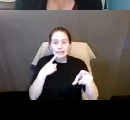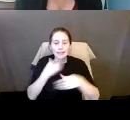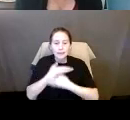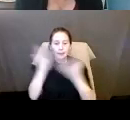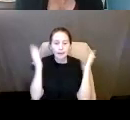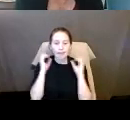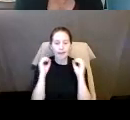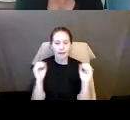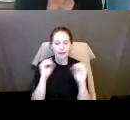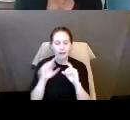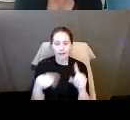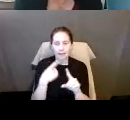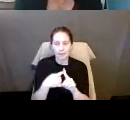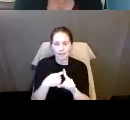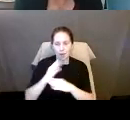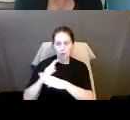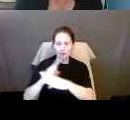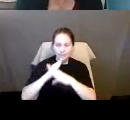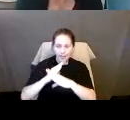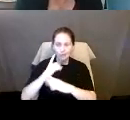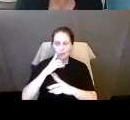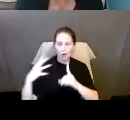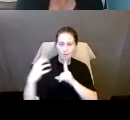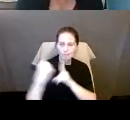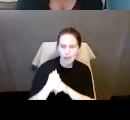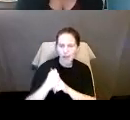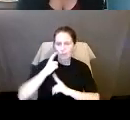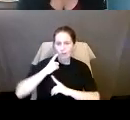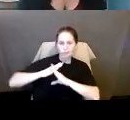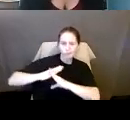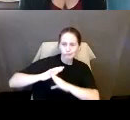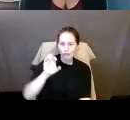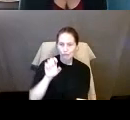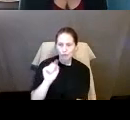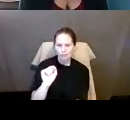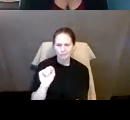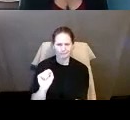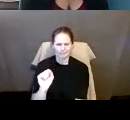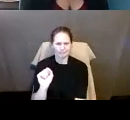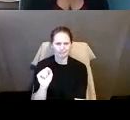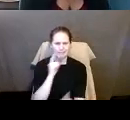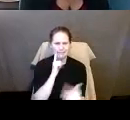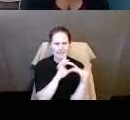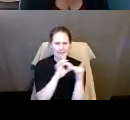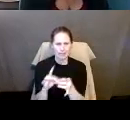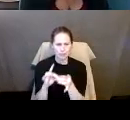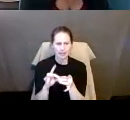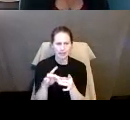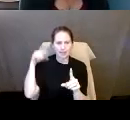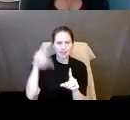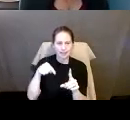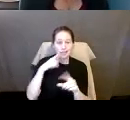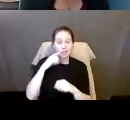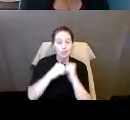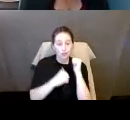nothing else about defense or attacks or fortifications. It basically directly associates this